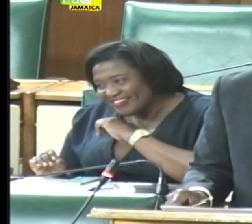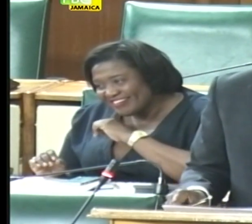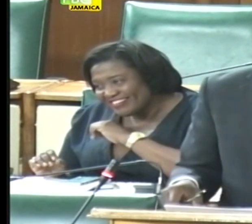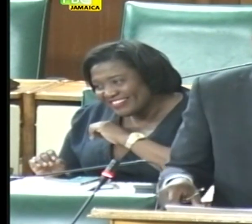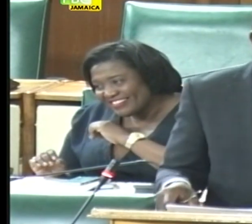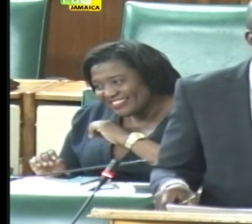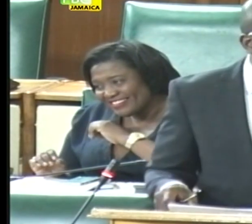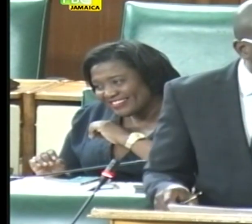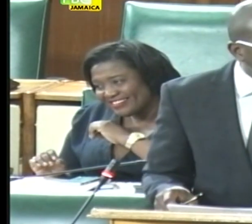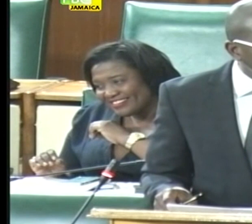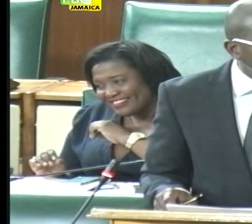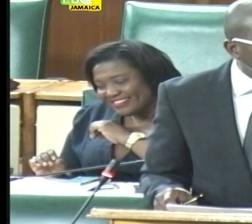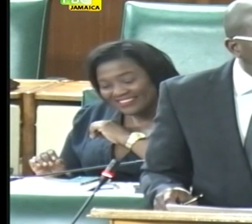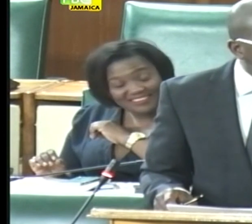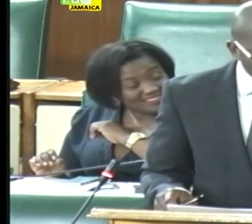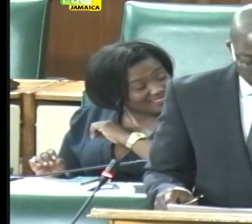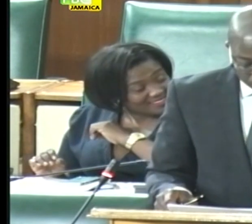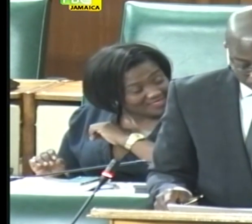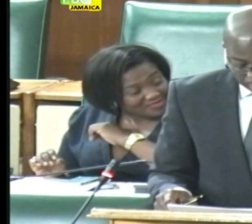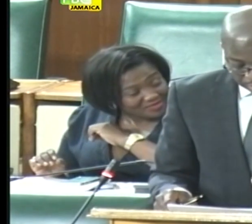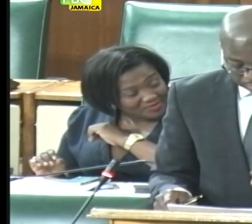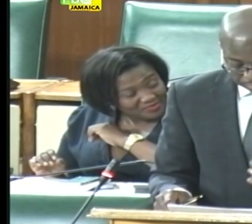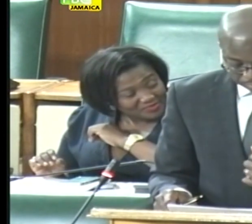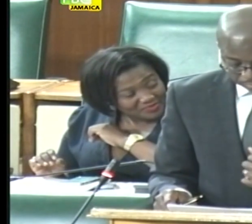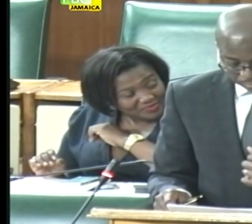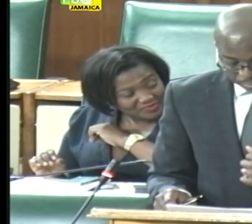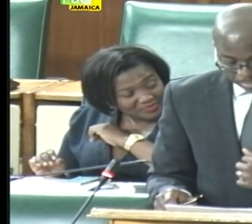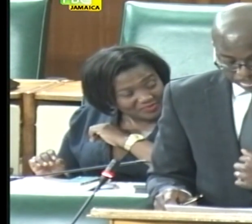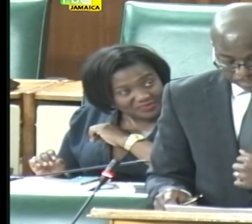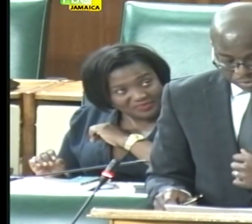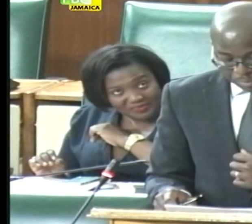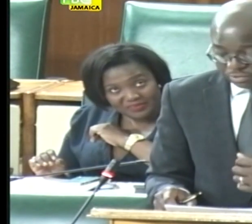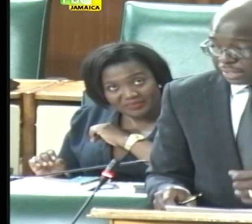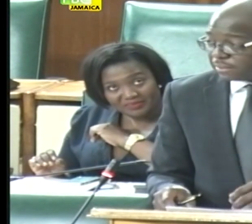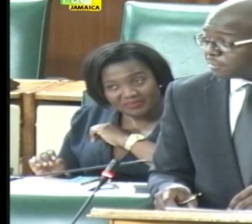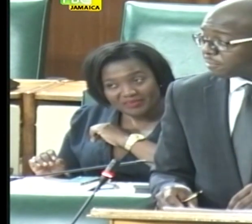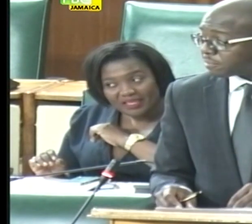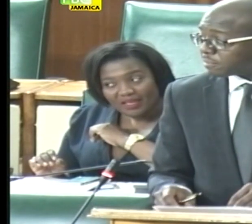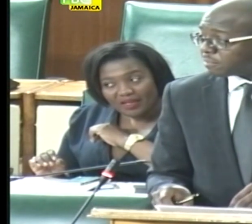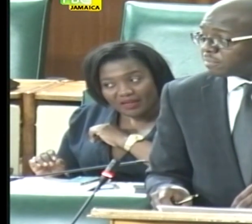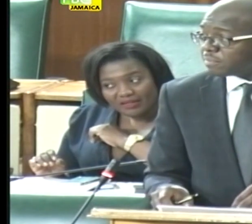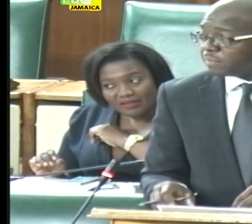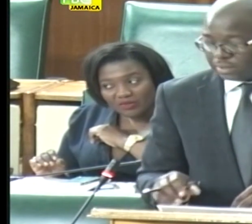under section 7.2 of the Act. Mr. President,